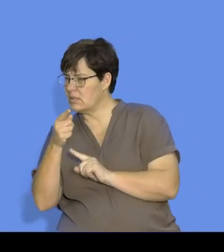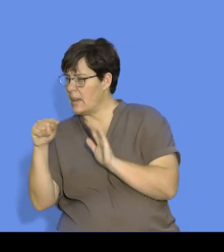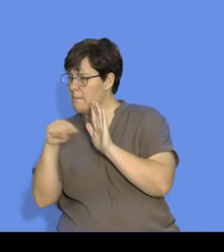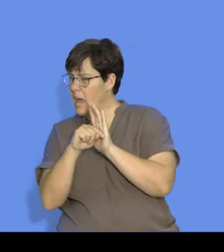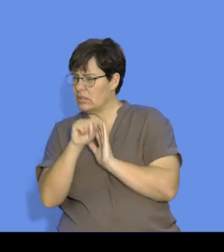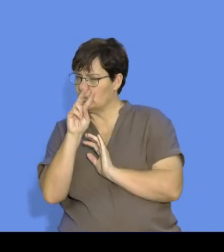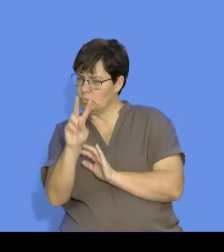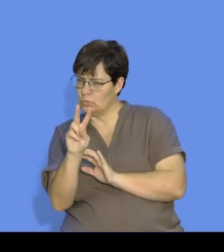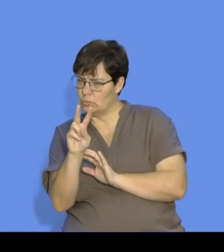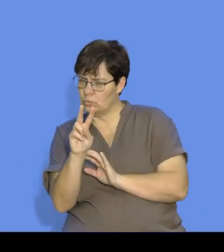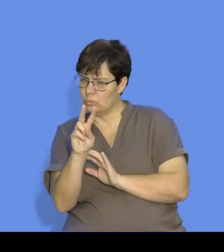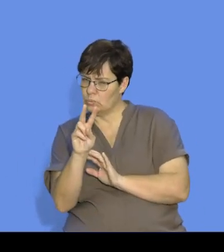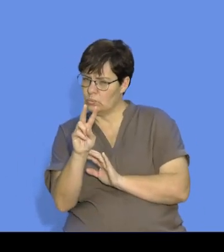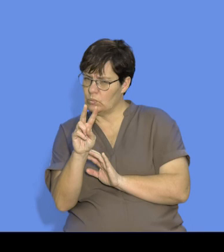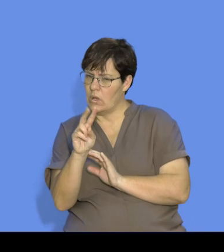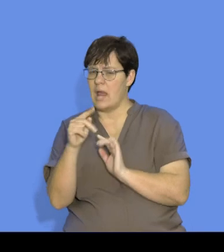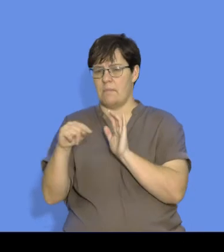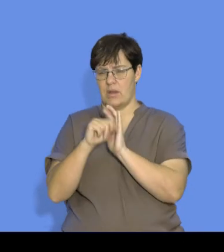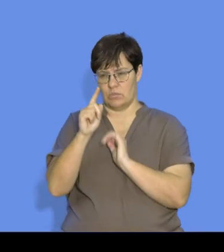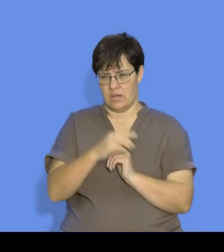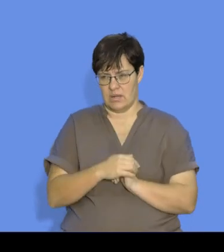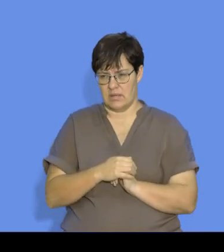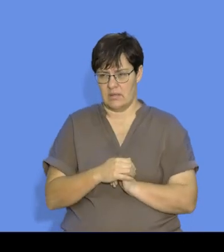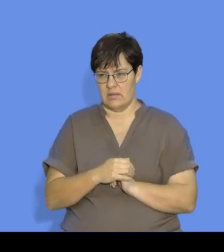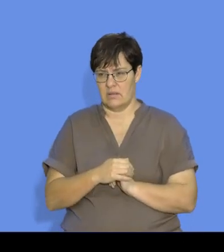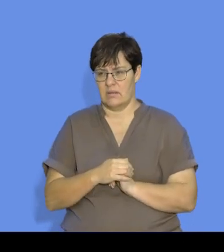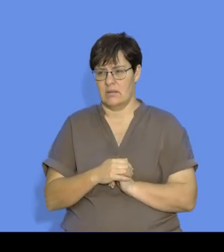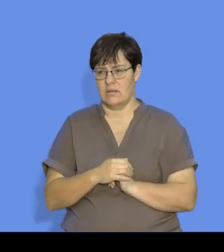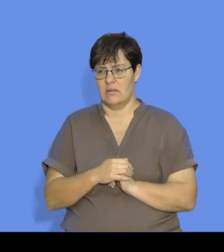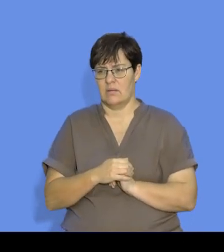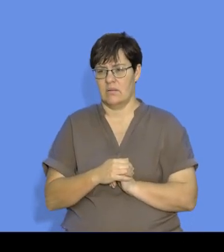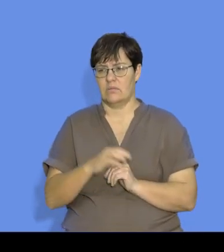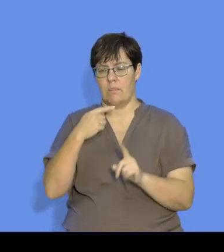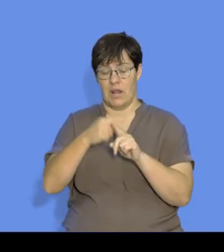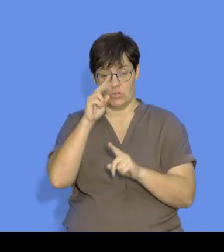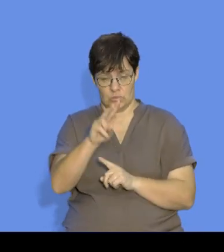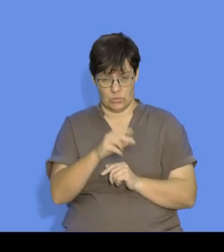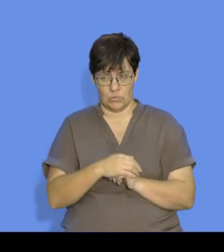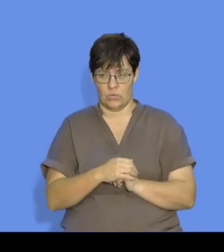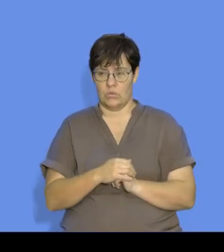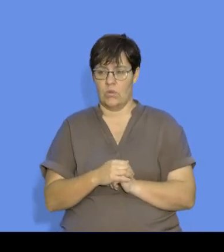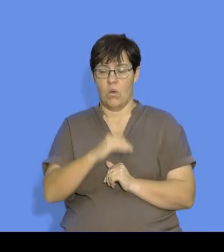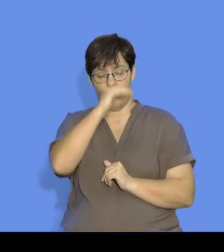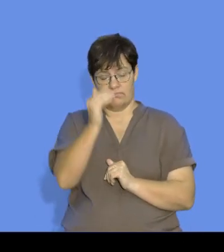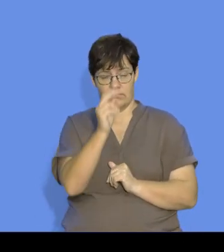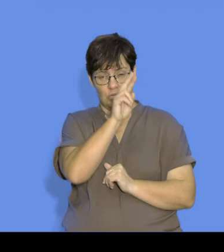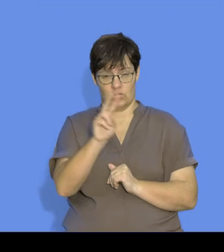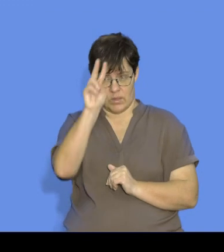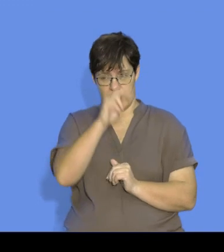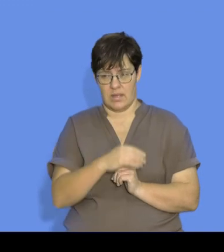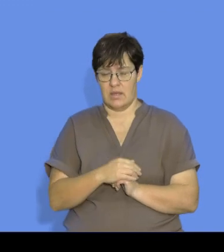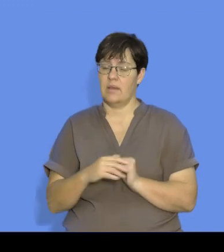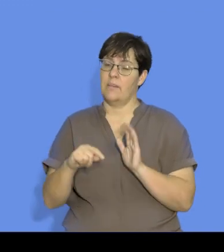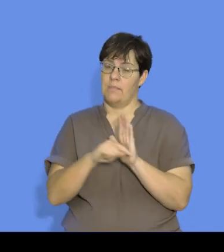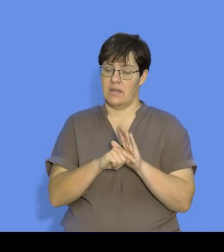is at minus 2 and minus 1. So this will therefore be plus 2 all